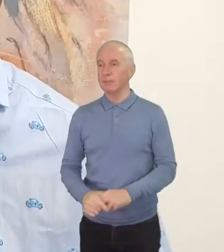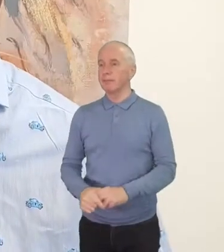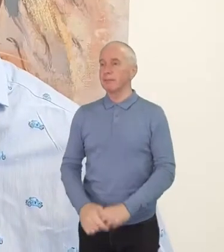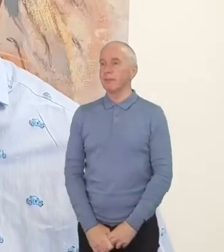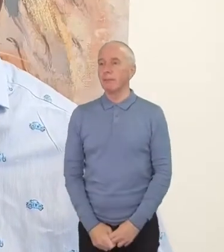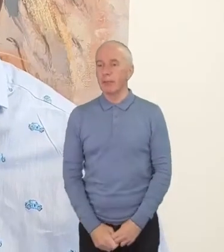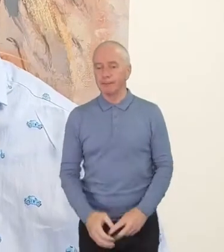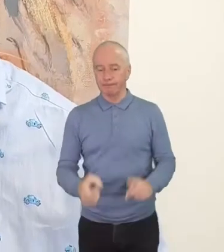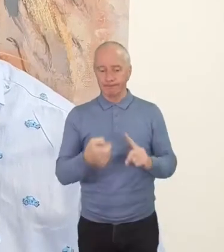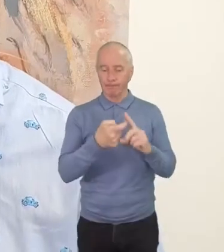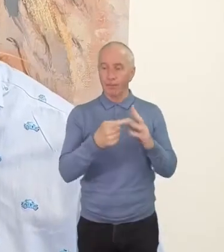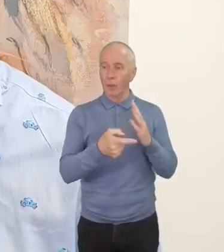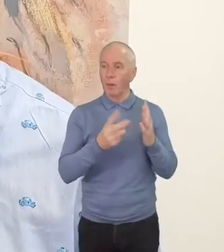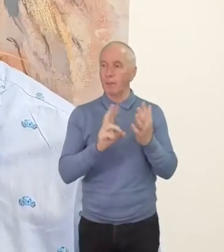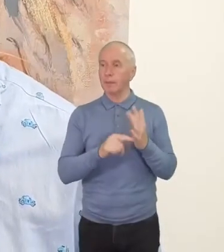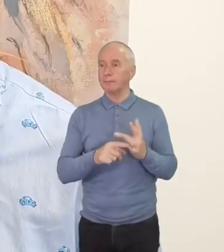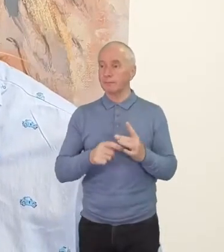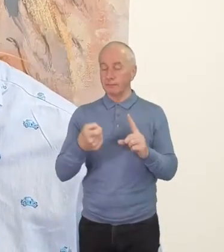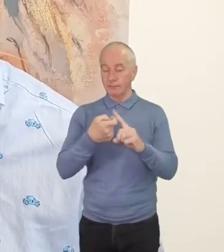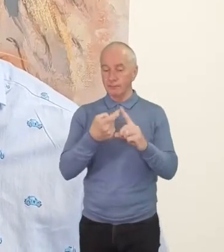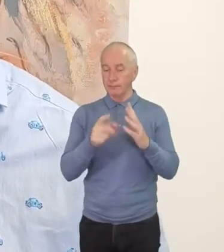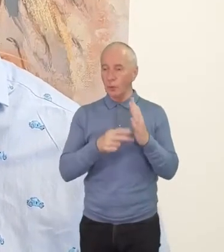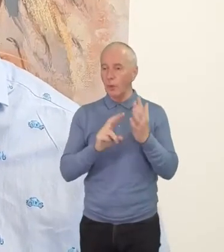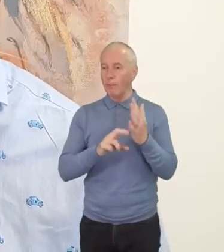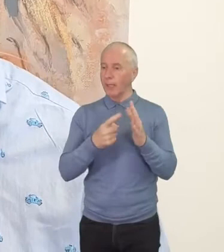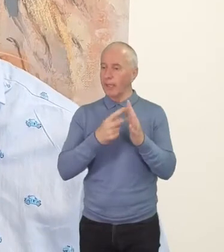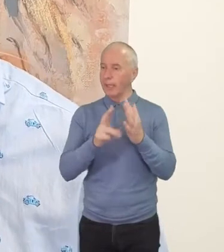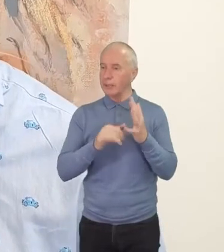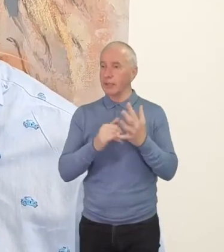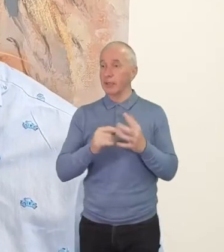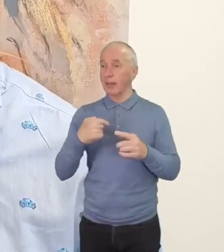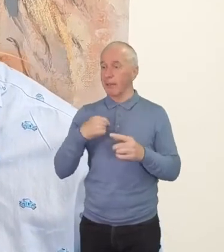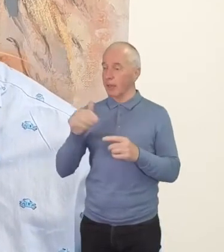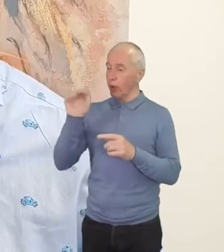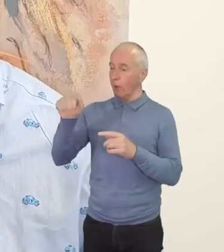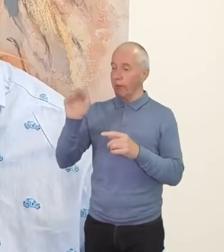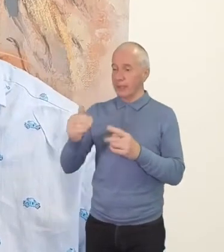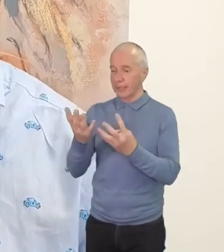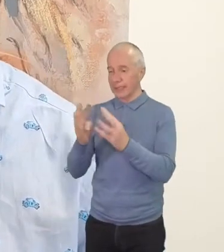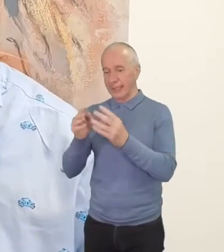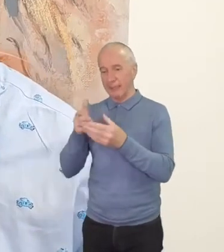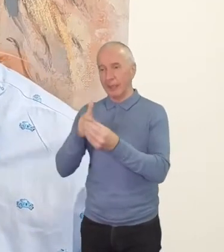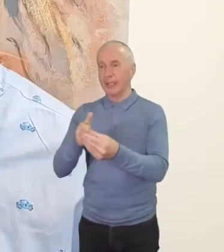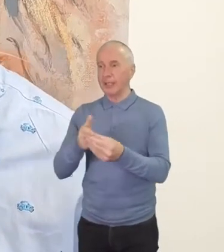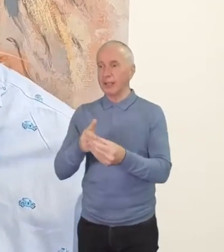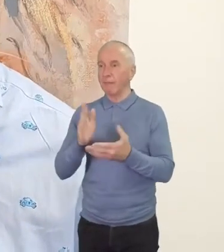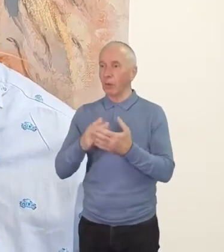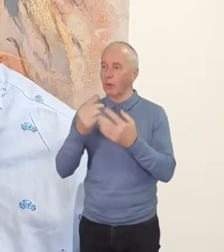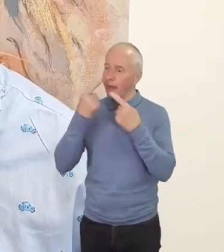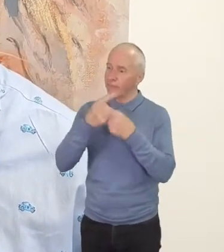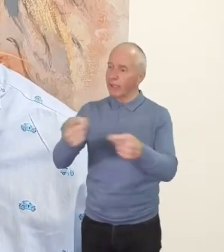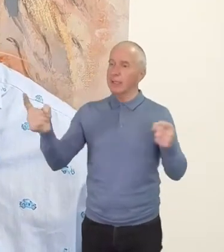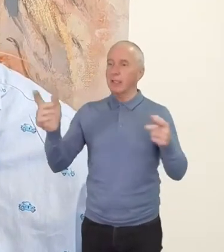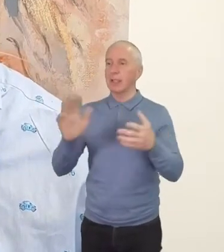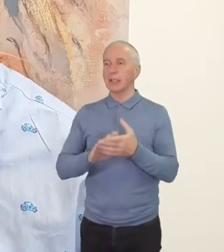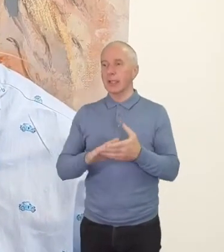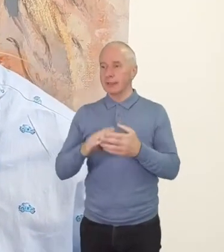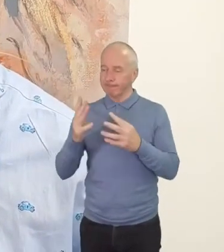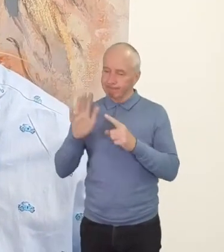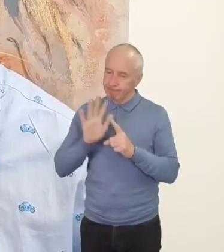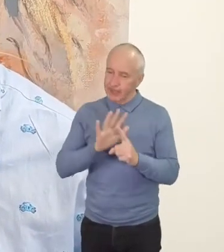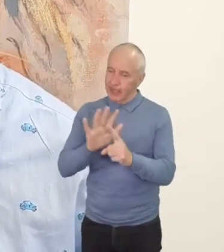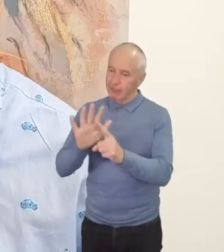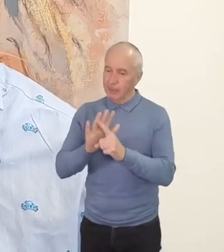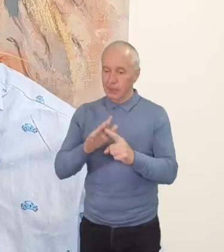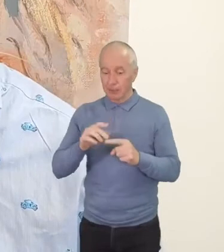Hello, my name is Kwame Adza. I'm the overseas team leader for evangelism and discipleship at